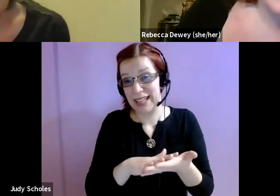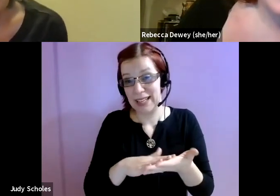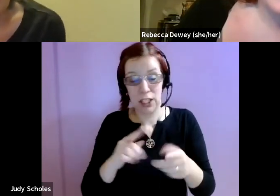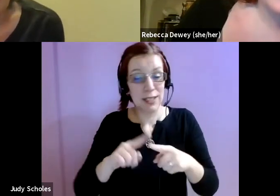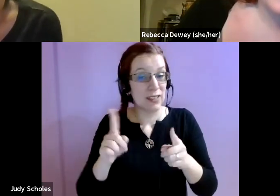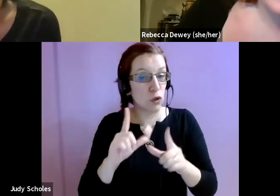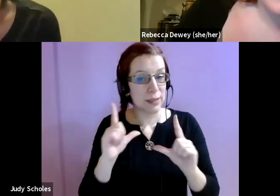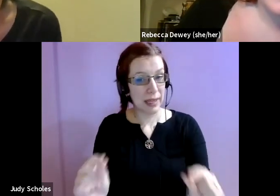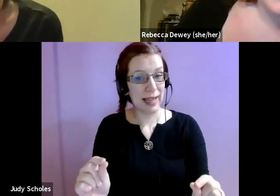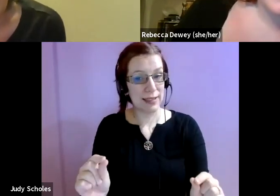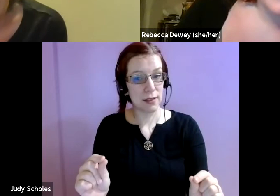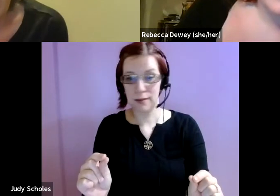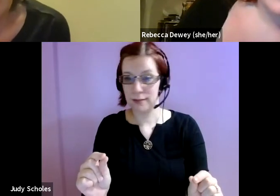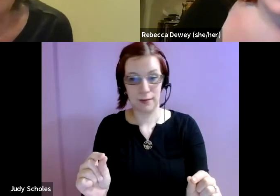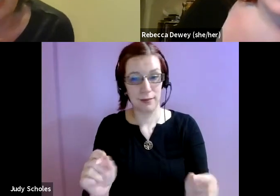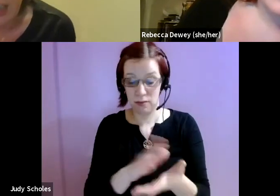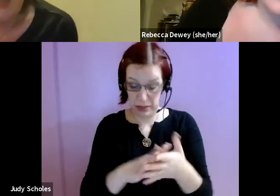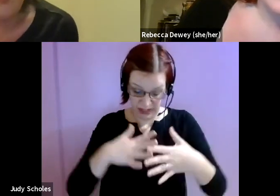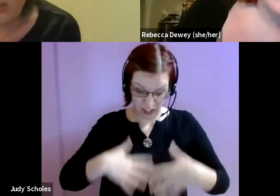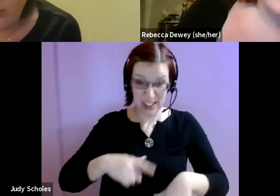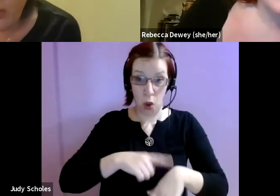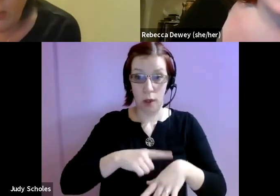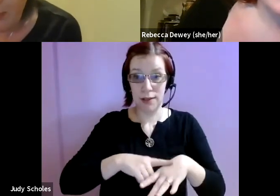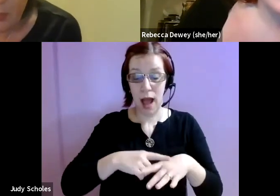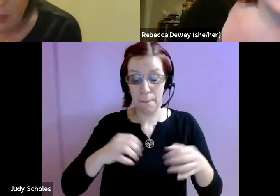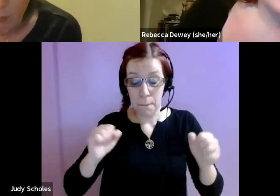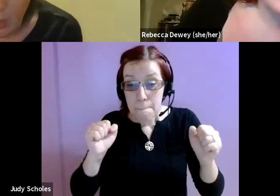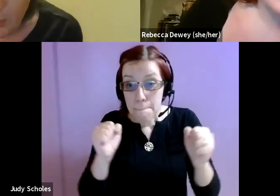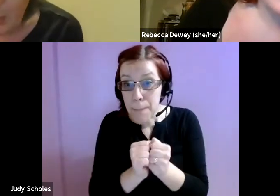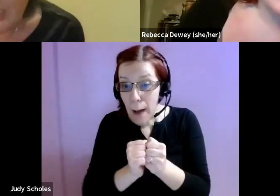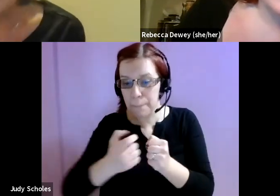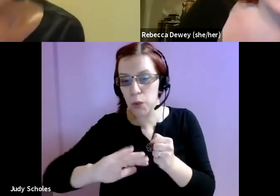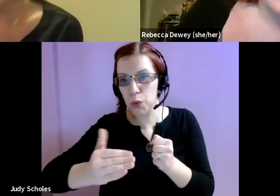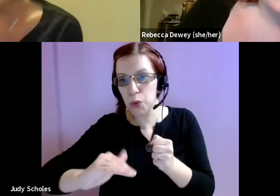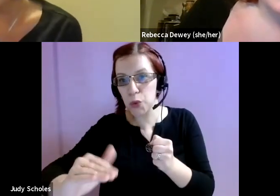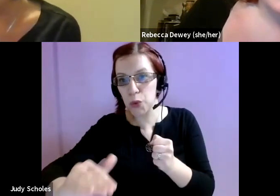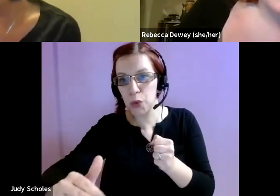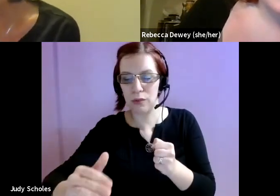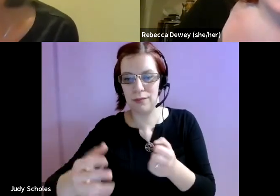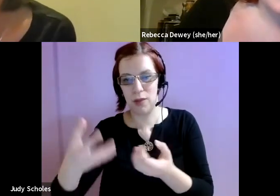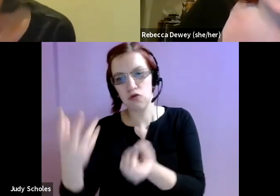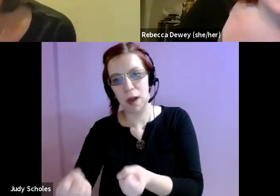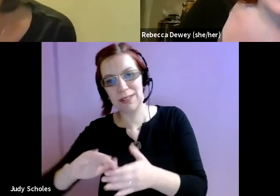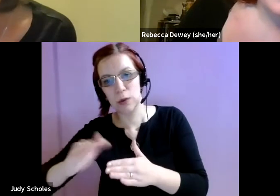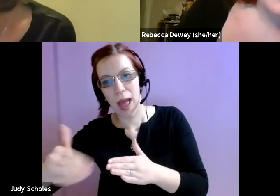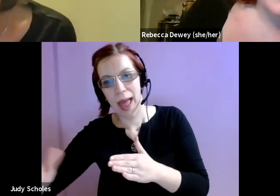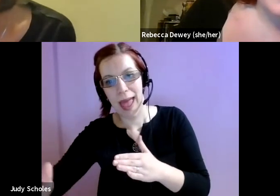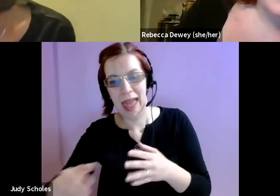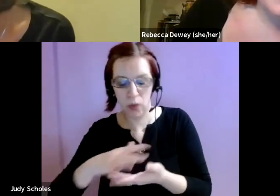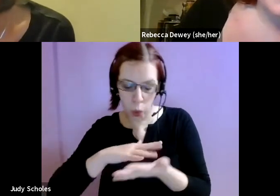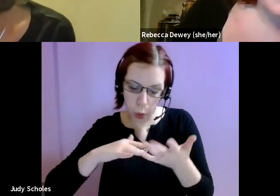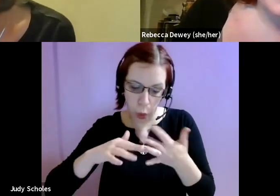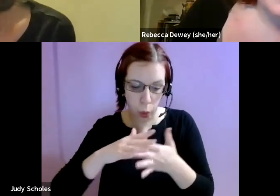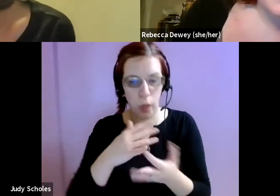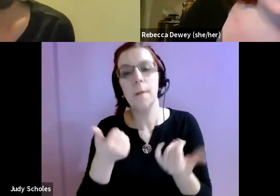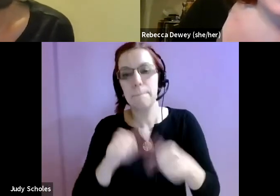It simply could be the physical time it takes to go from them smashing into one another to producing a gamma ray